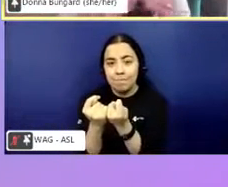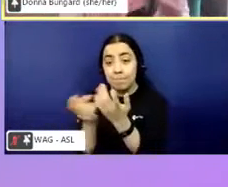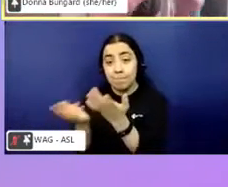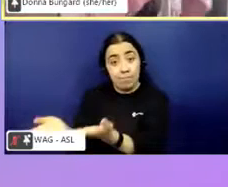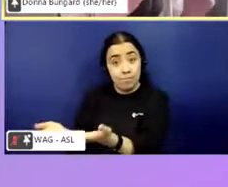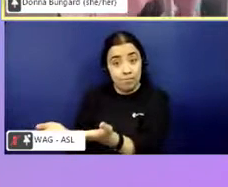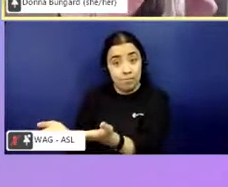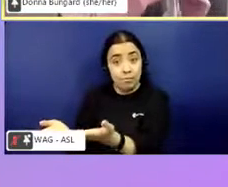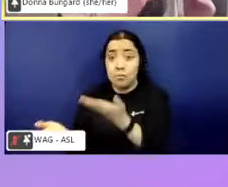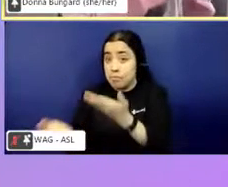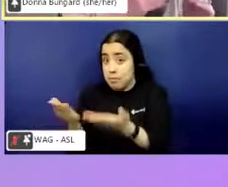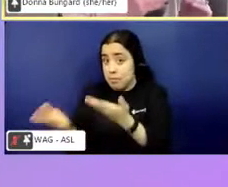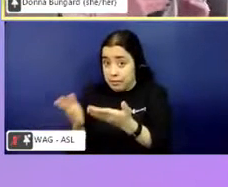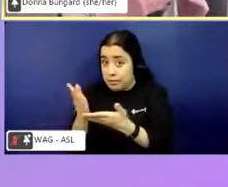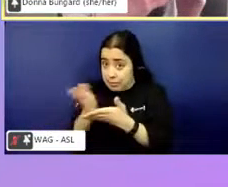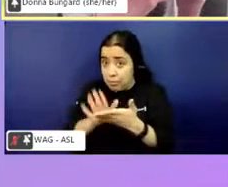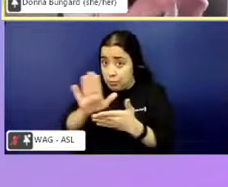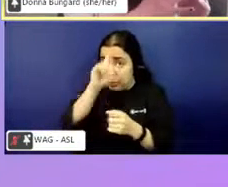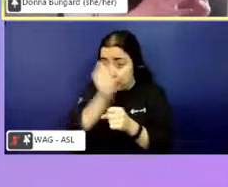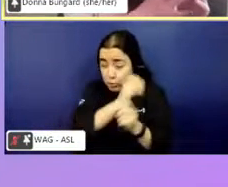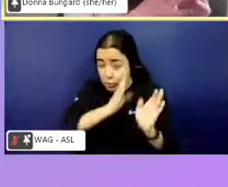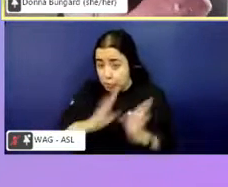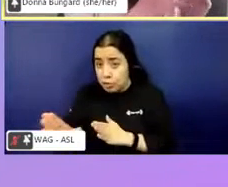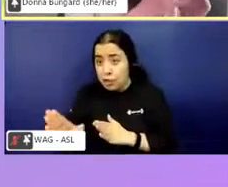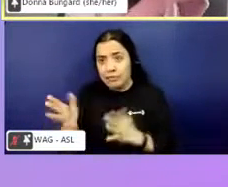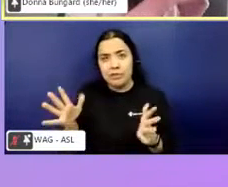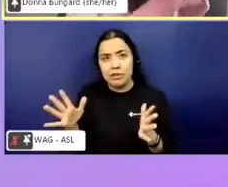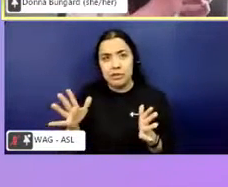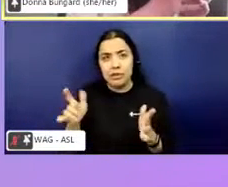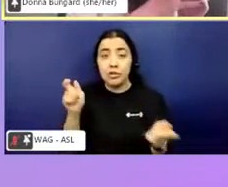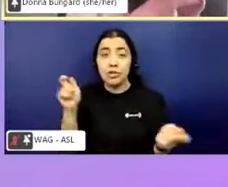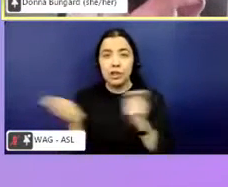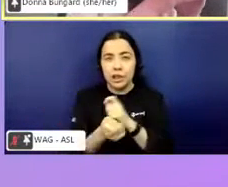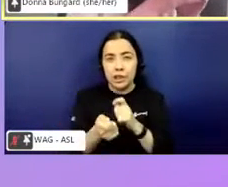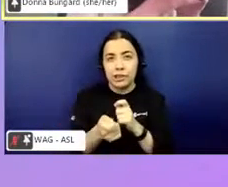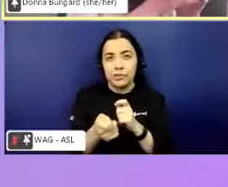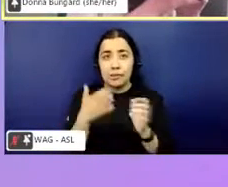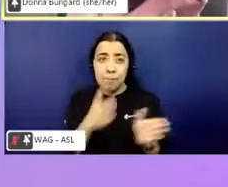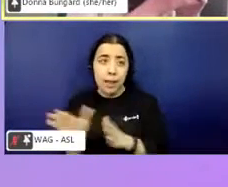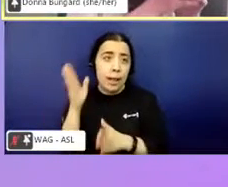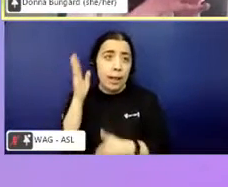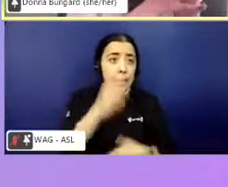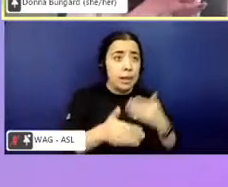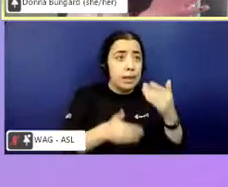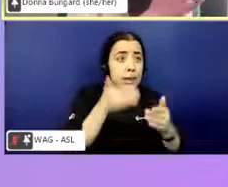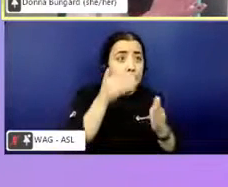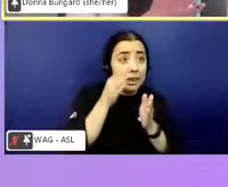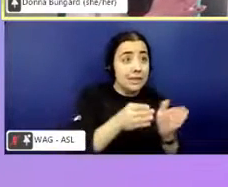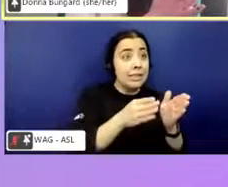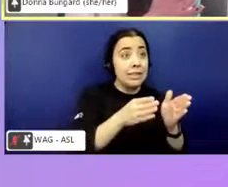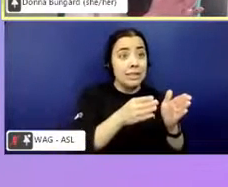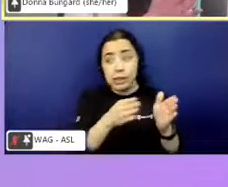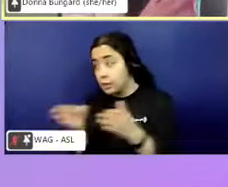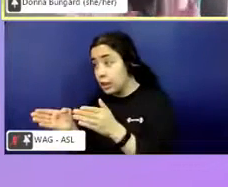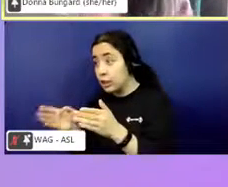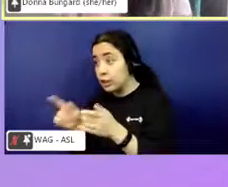That maybe some of your strategies have changed that fit under that pillar. That's